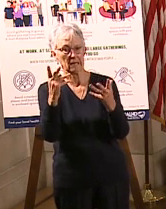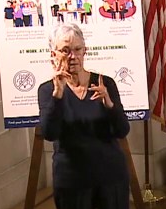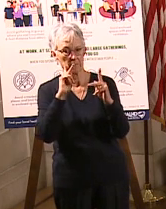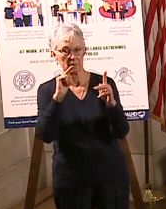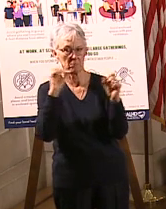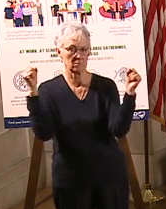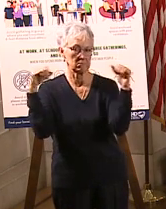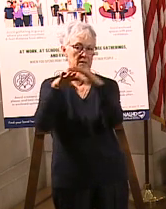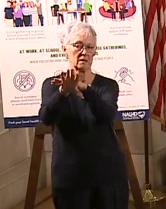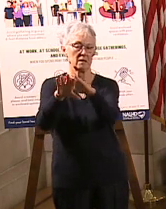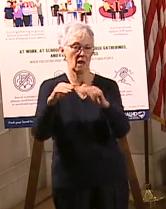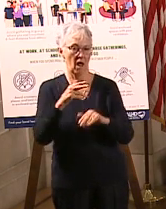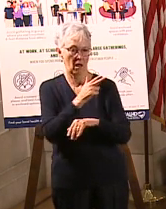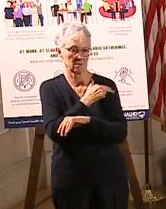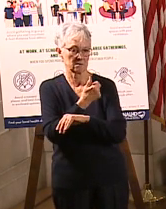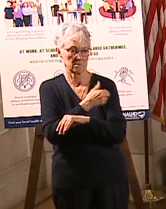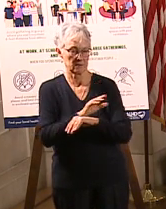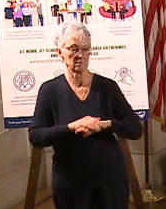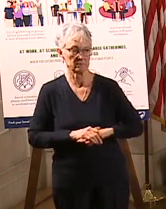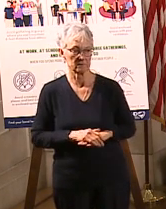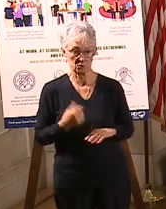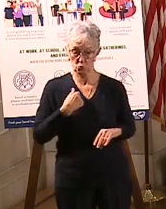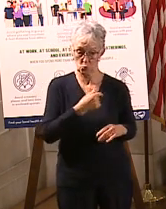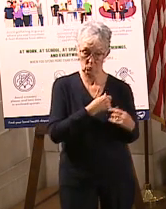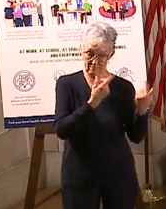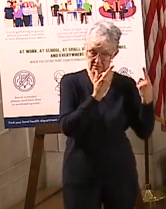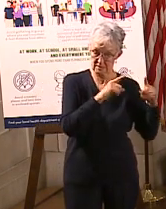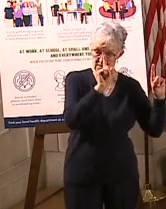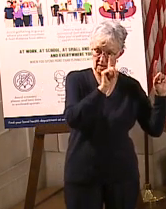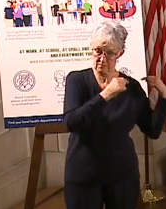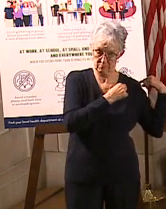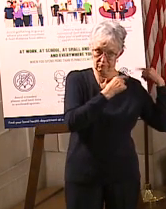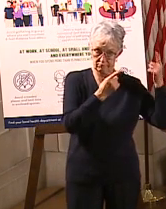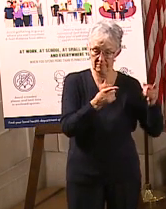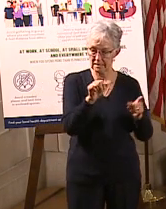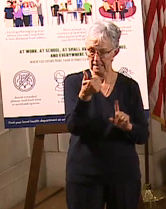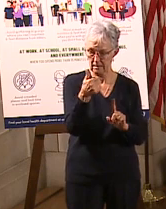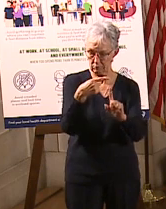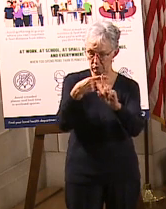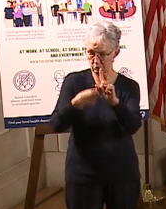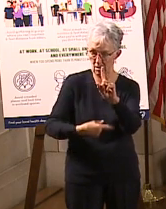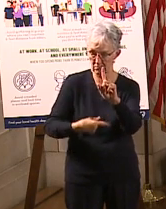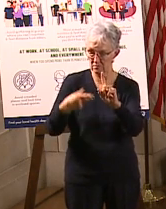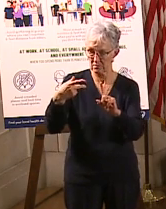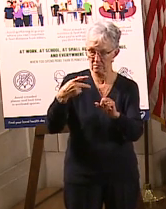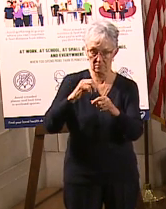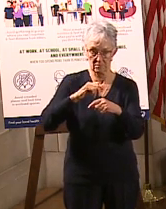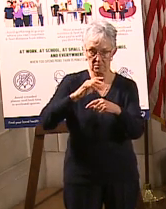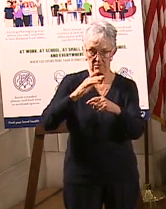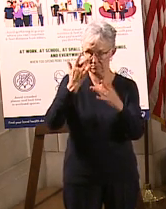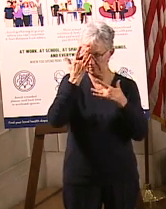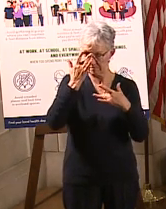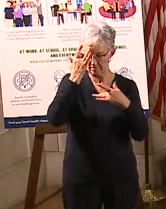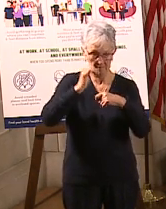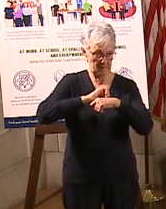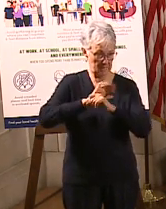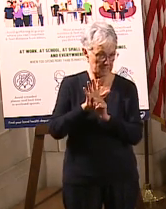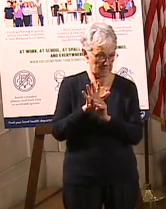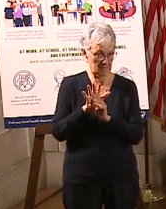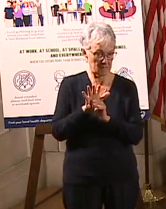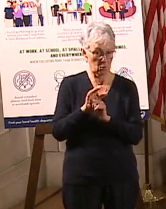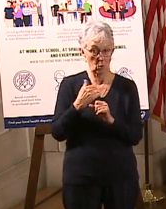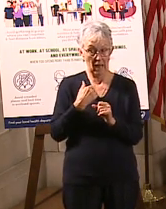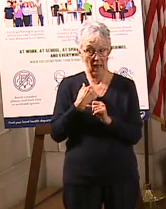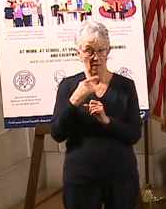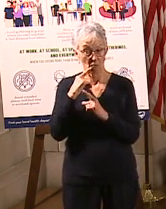need it. We've done that successfully through the 10 months of this pandemic so far. Hope's on the horizon with this vaccine, but we